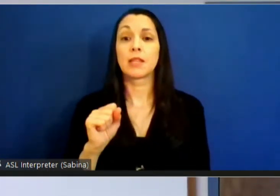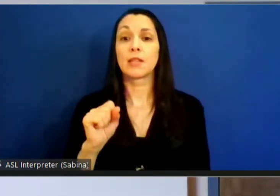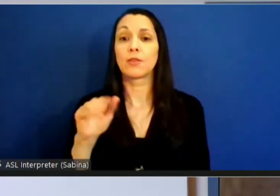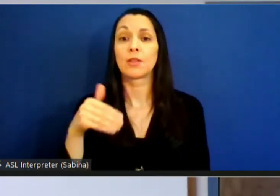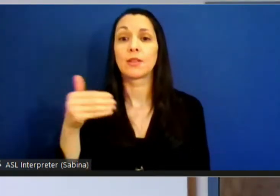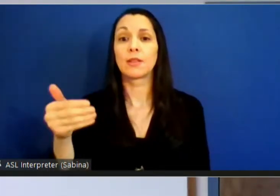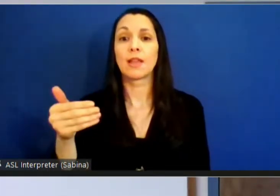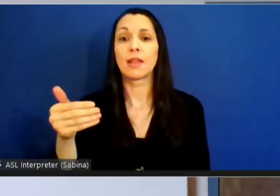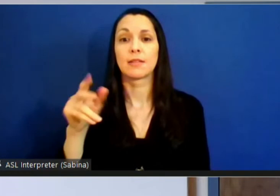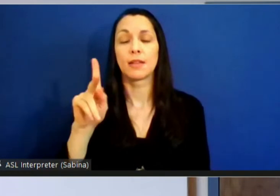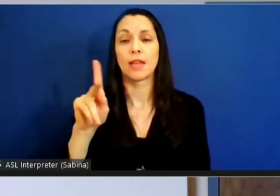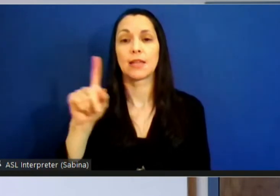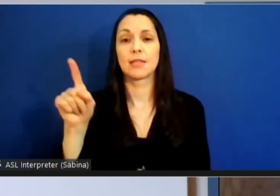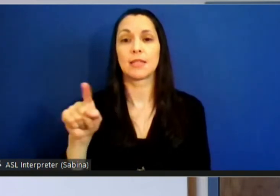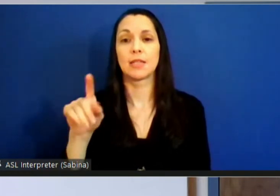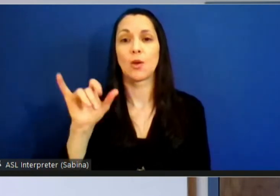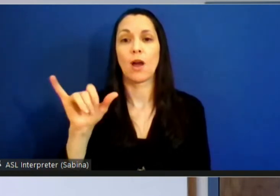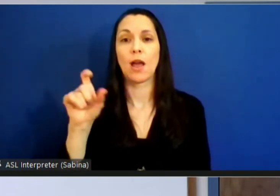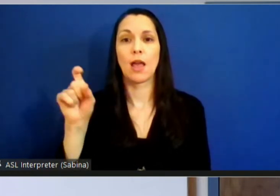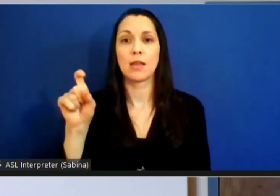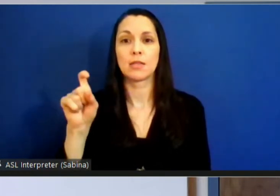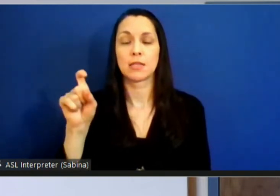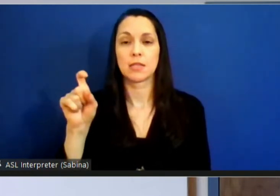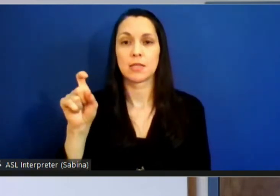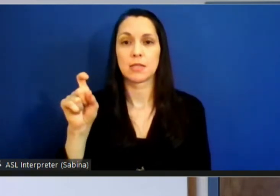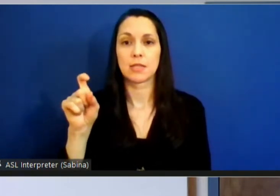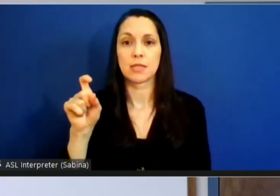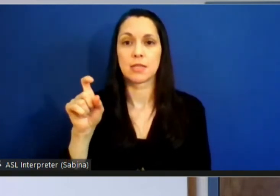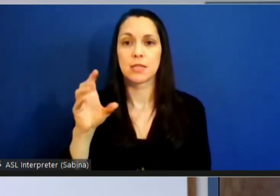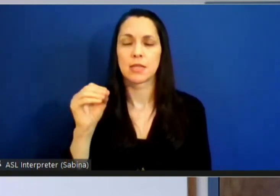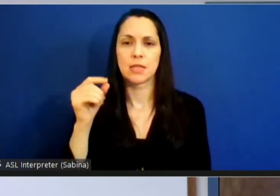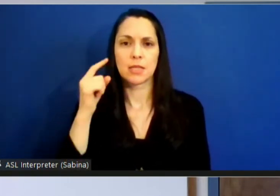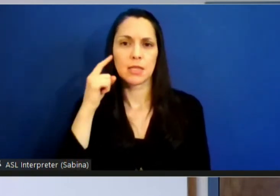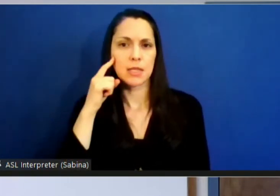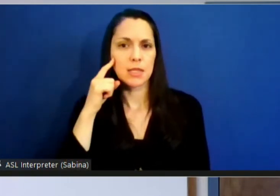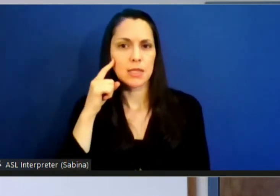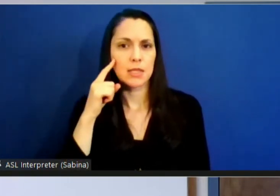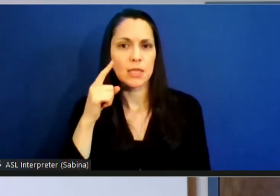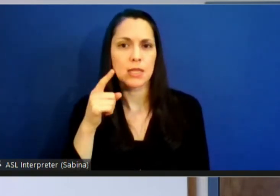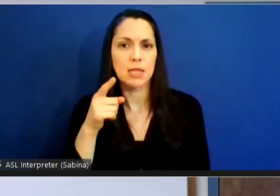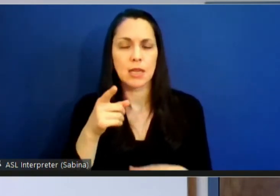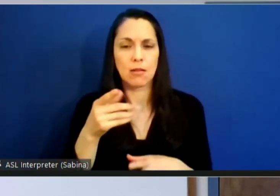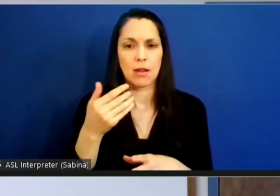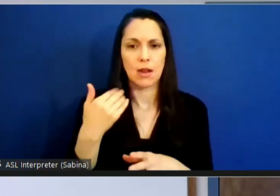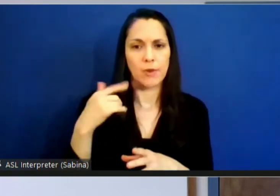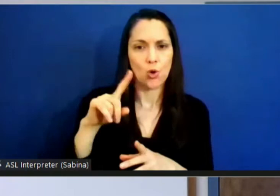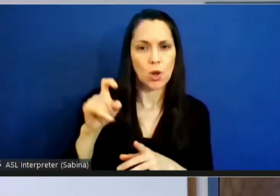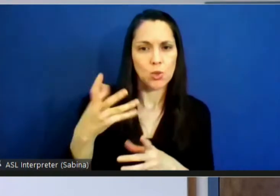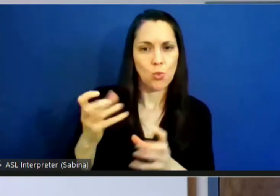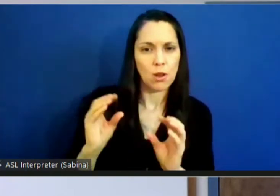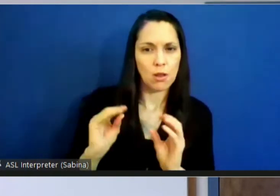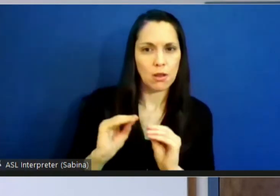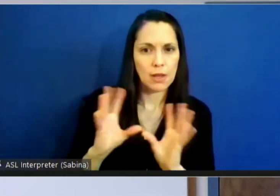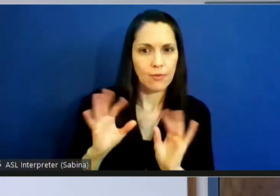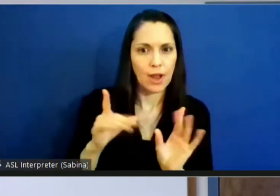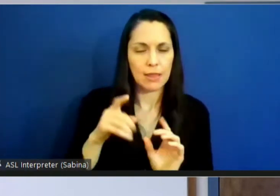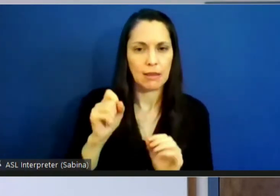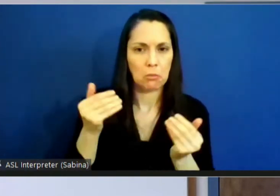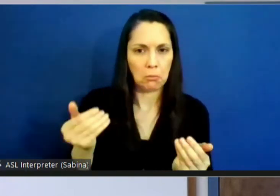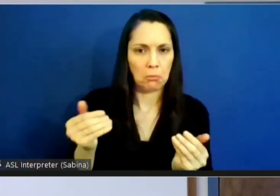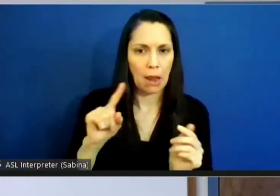KZYX, and I think I might have snubbed them on one of their questions. To clarify, they might be able to ask too.